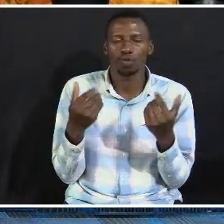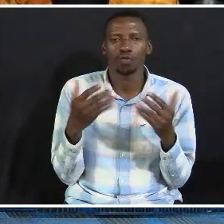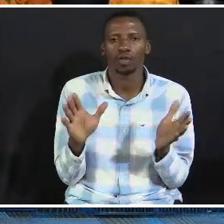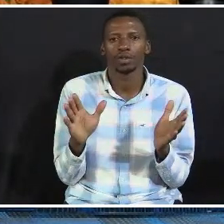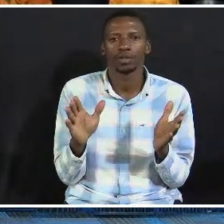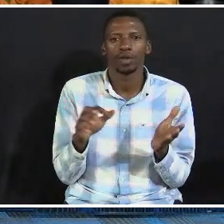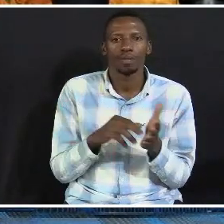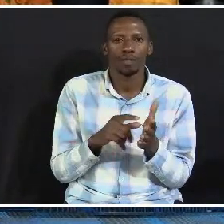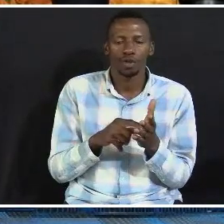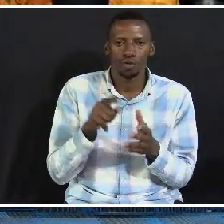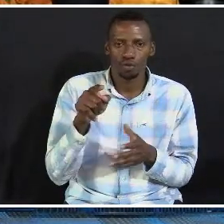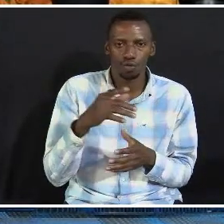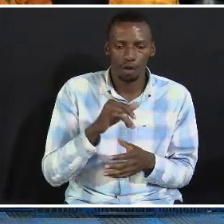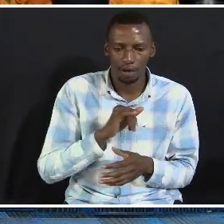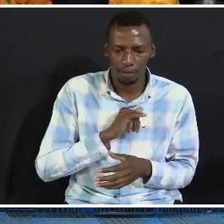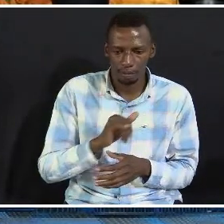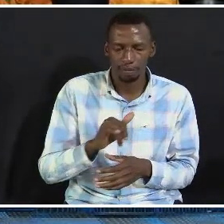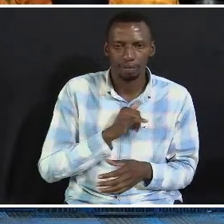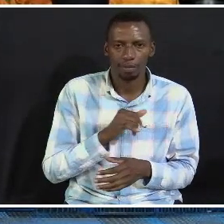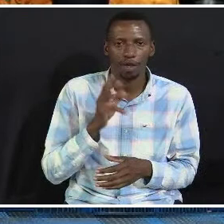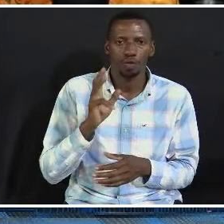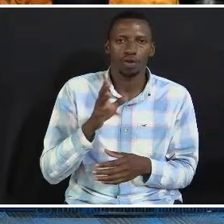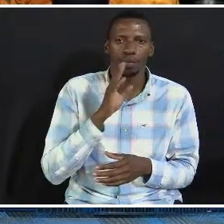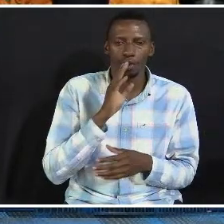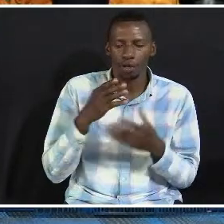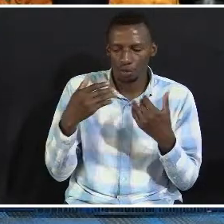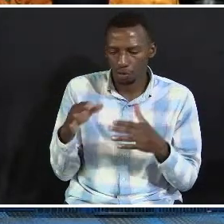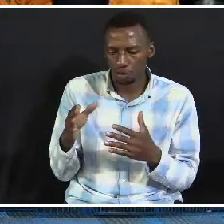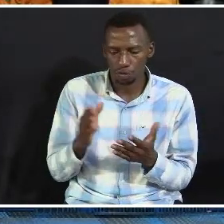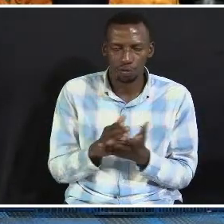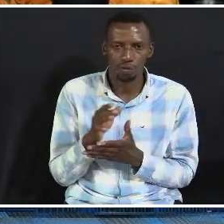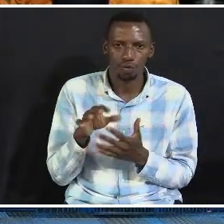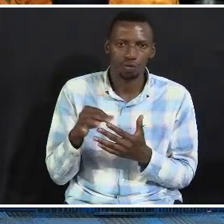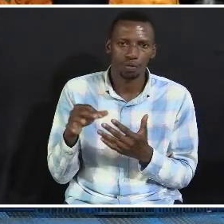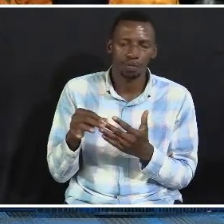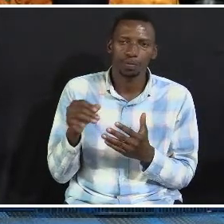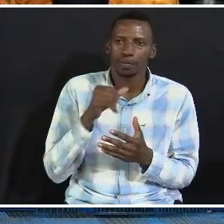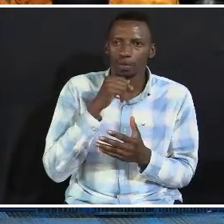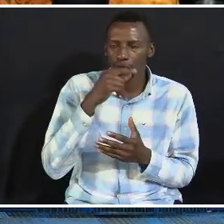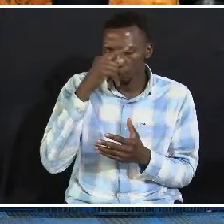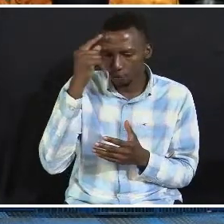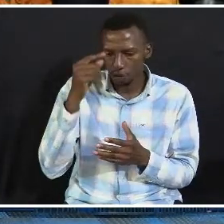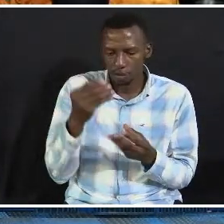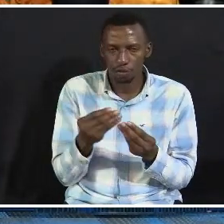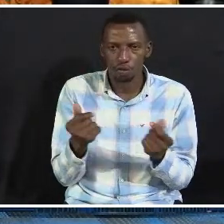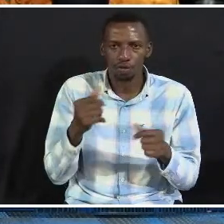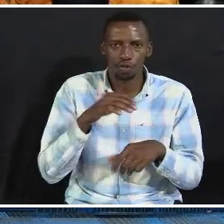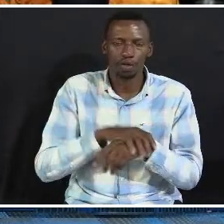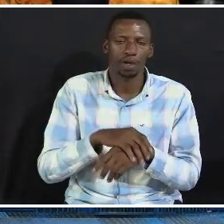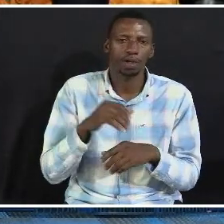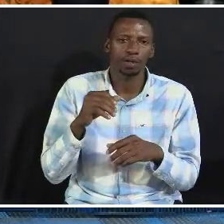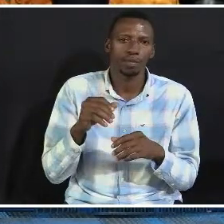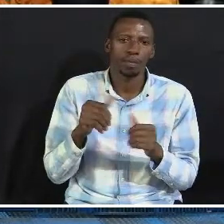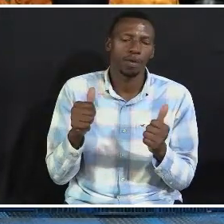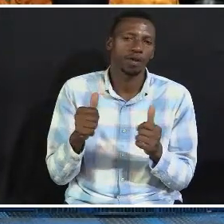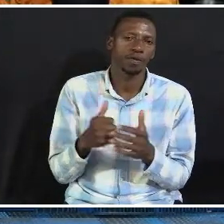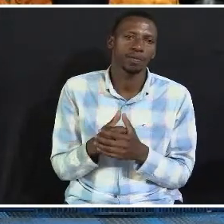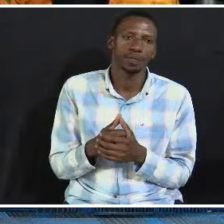and I will be lost by choice, and not because the solution has not been provided.